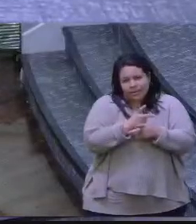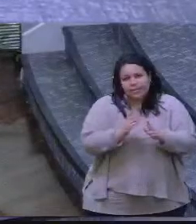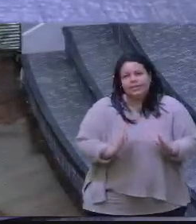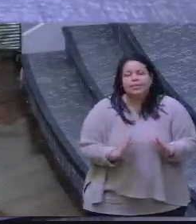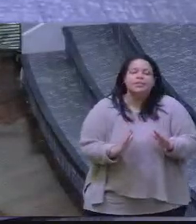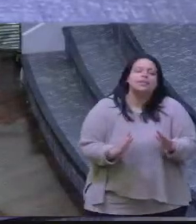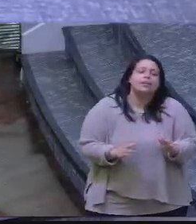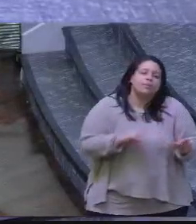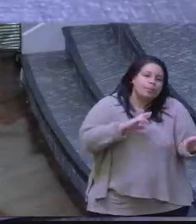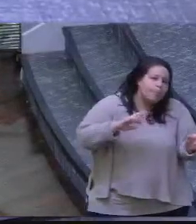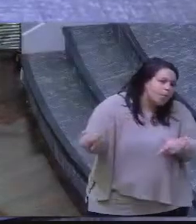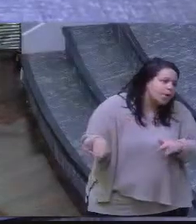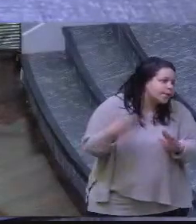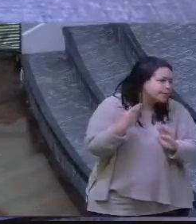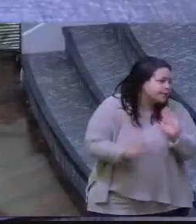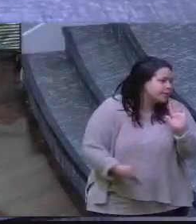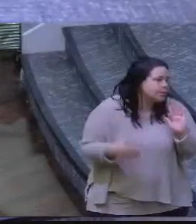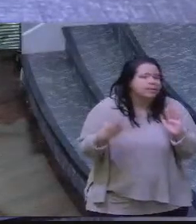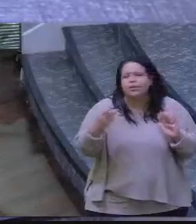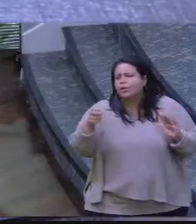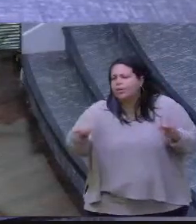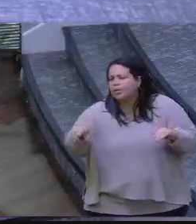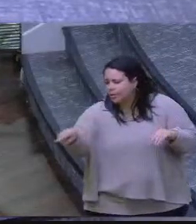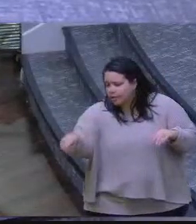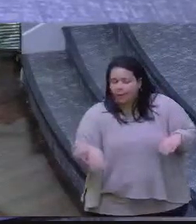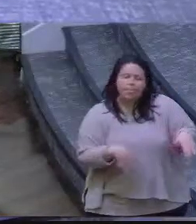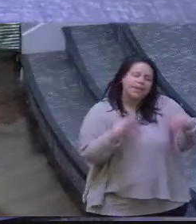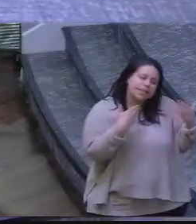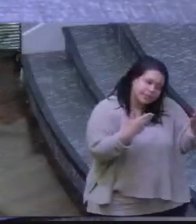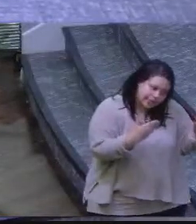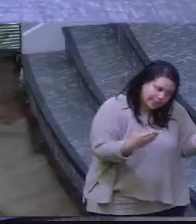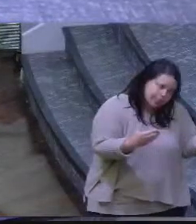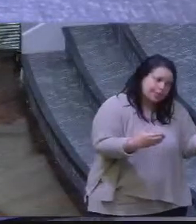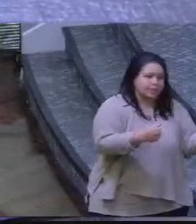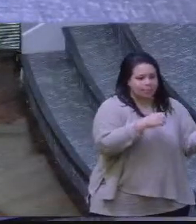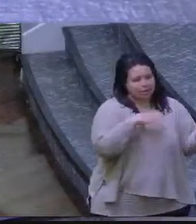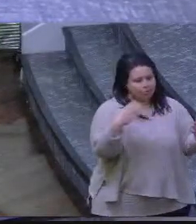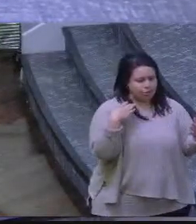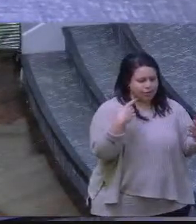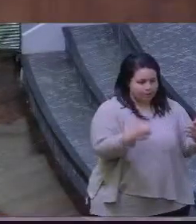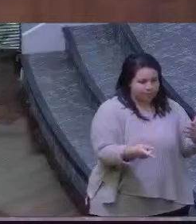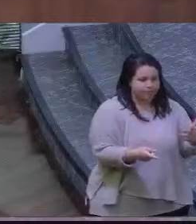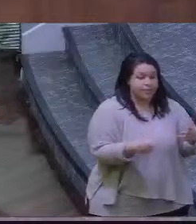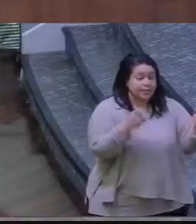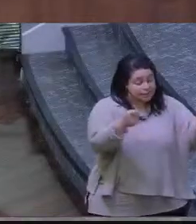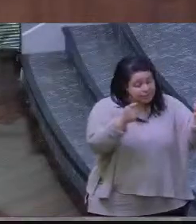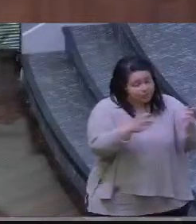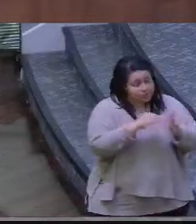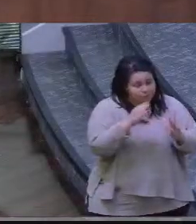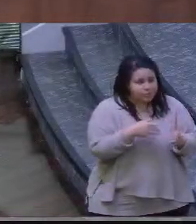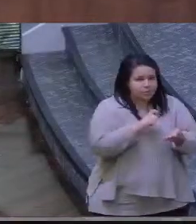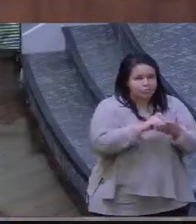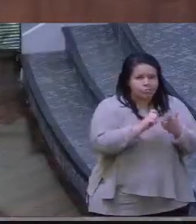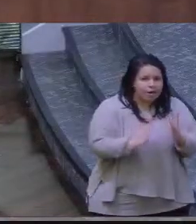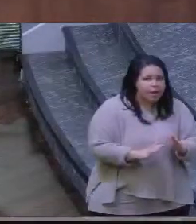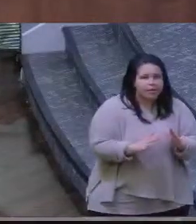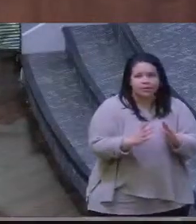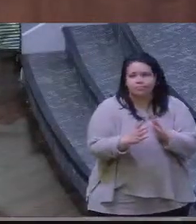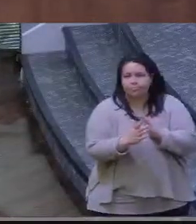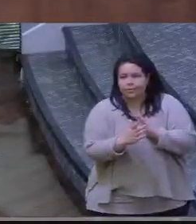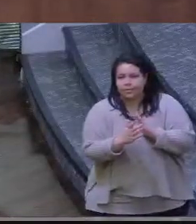Thank you, Madam Chair. A few recognitions today. Congratulations to the students, writers, and artists for